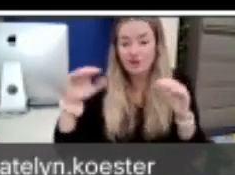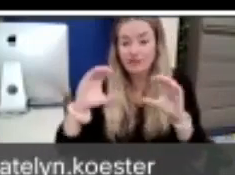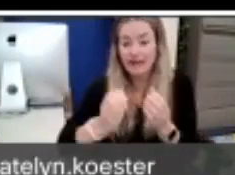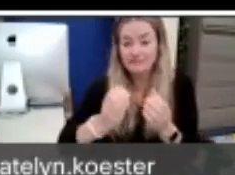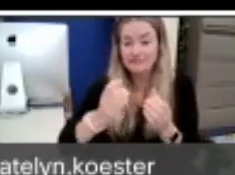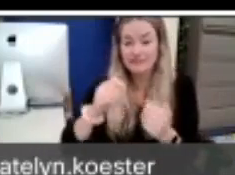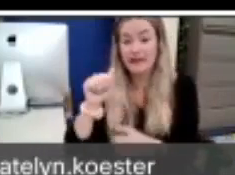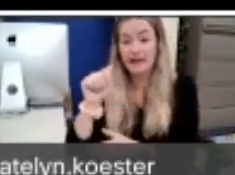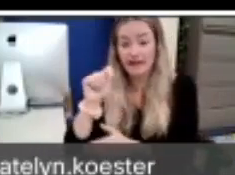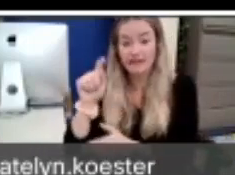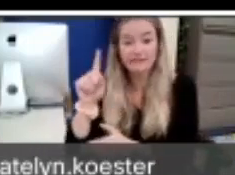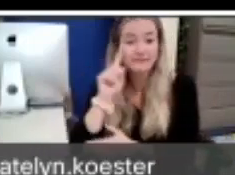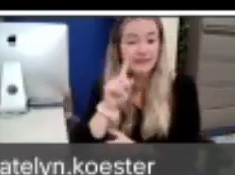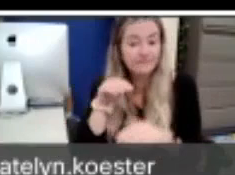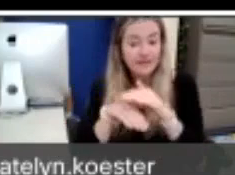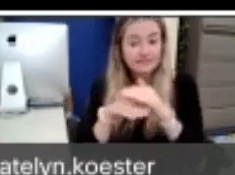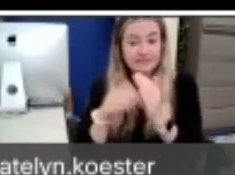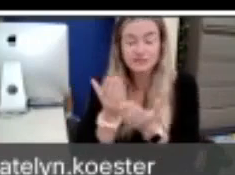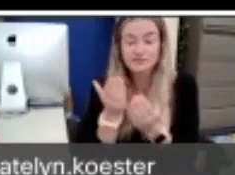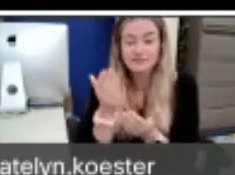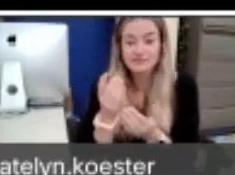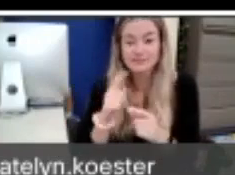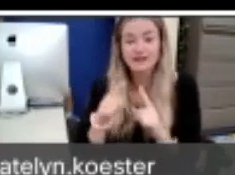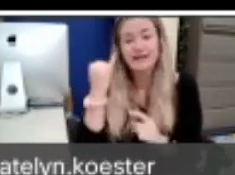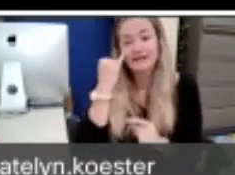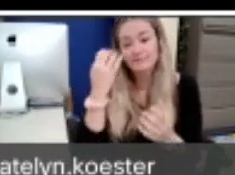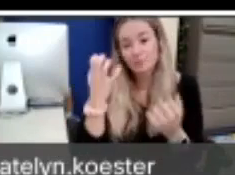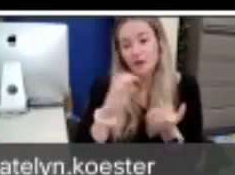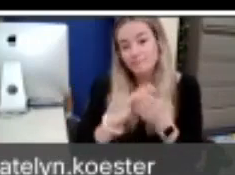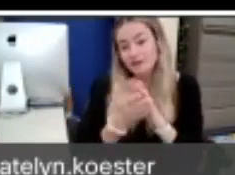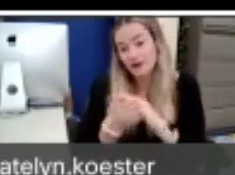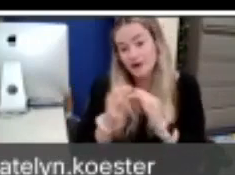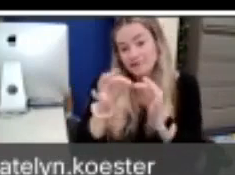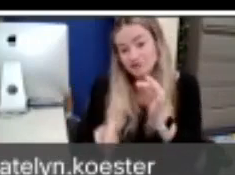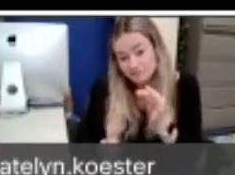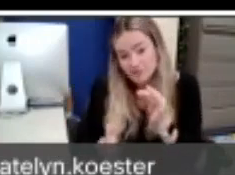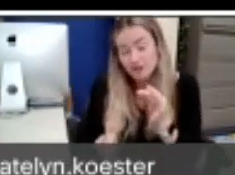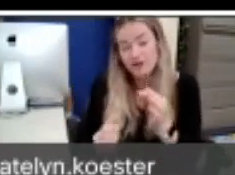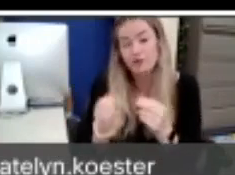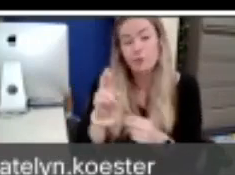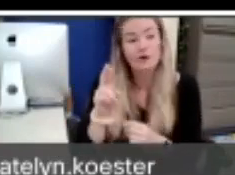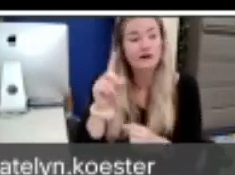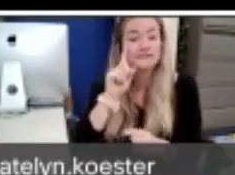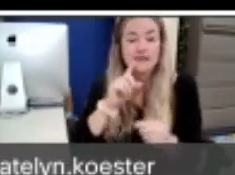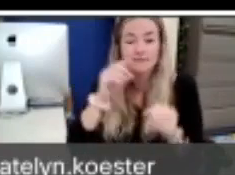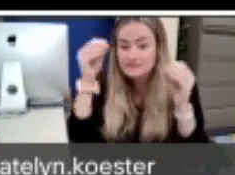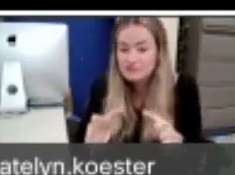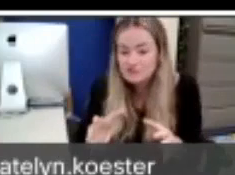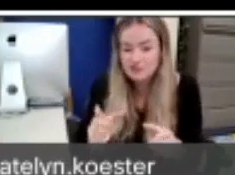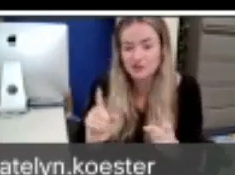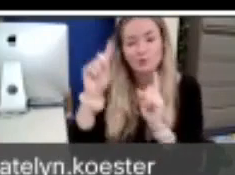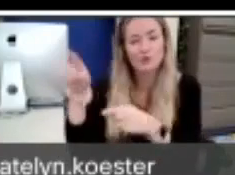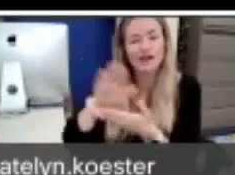So you can take ASL classes through us at Deaf Access Services, but if you want to become an